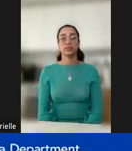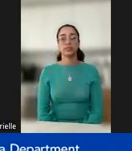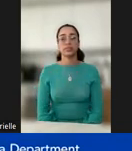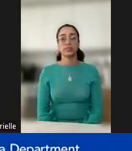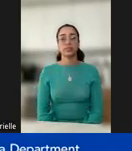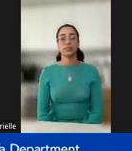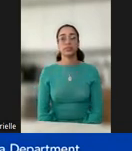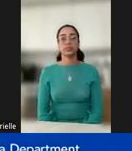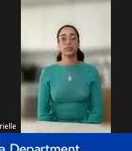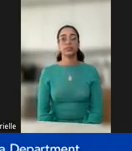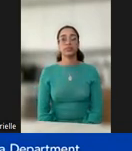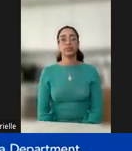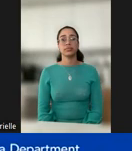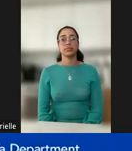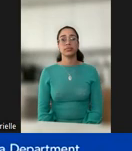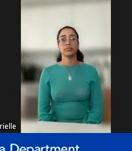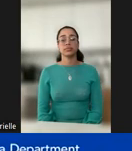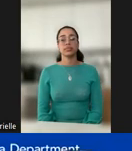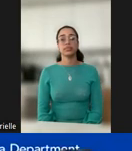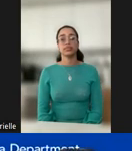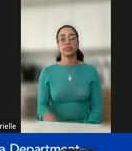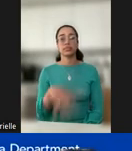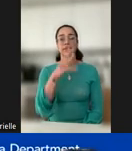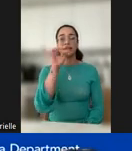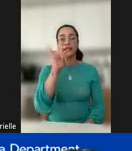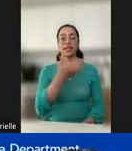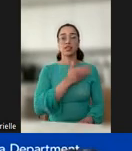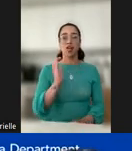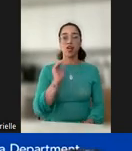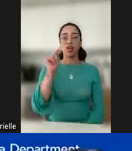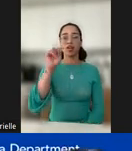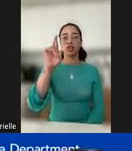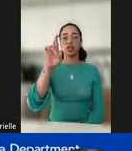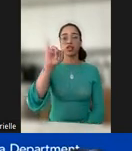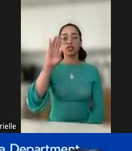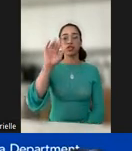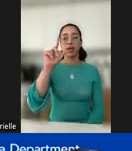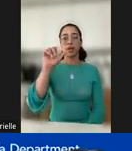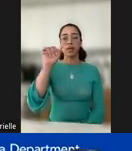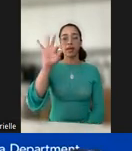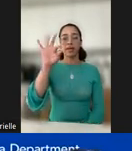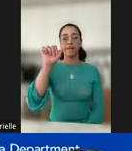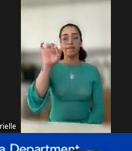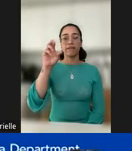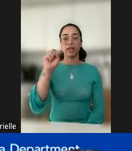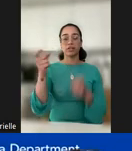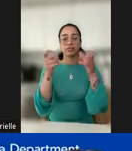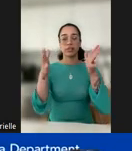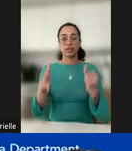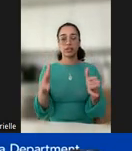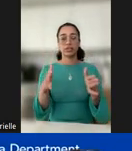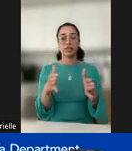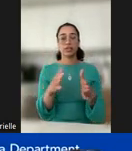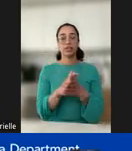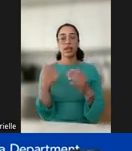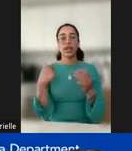My first hire, and that's our Tribal Affairs Manager. And I asked